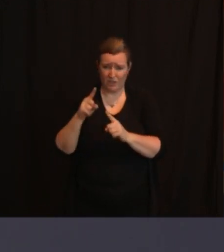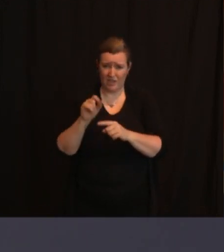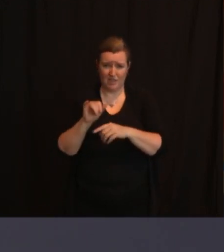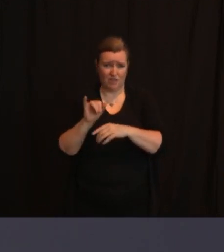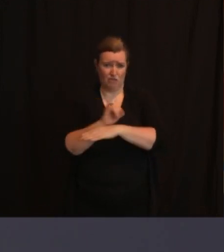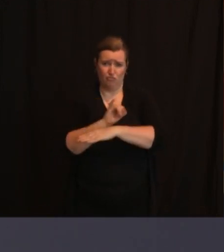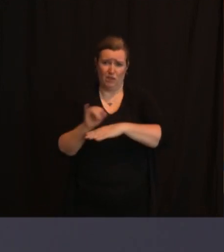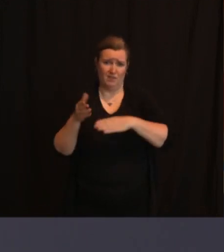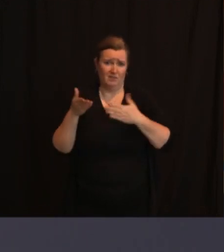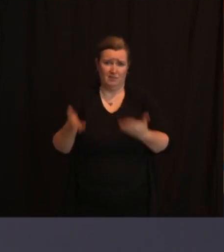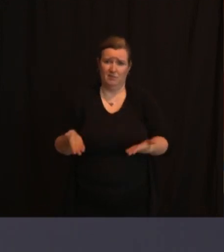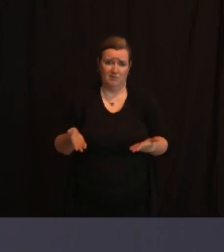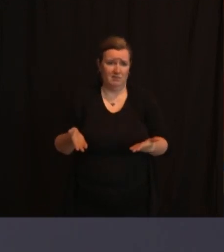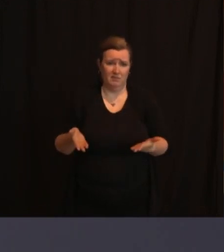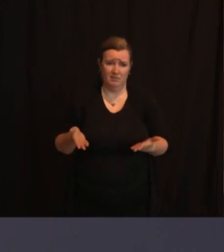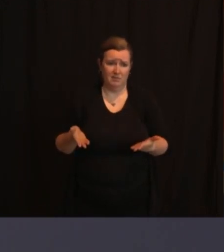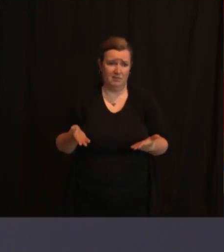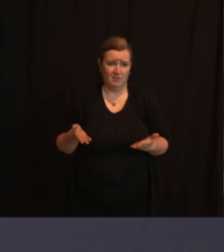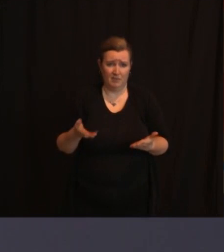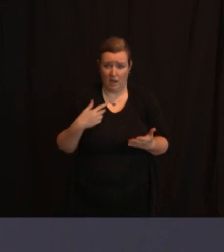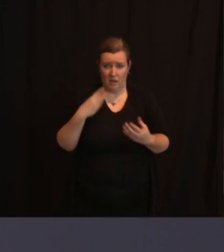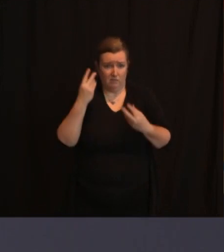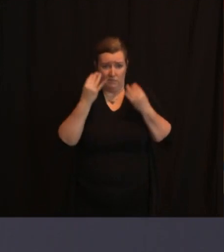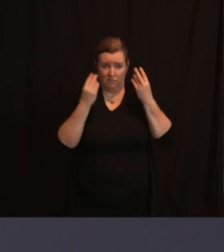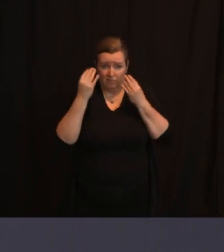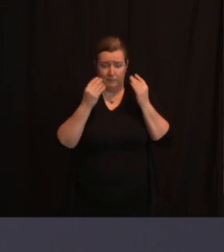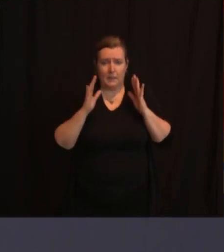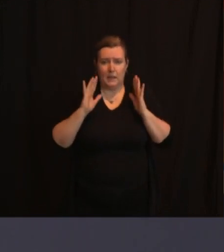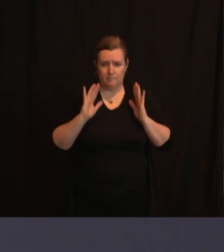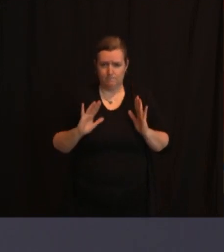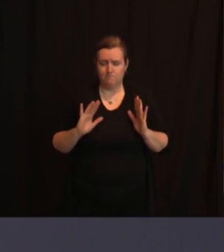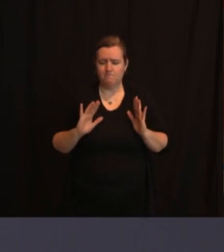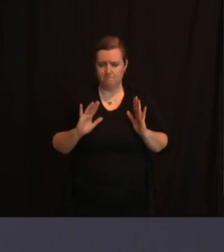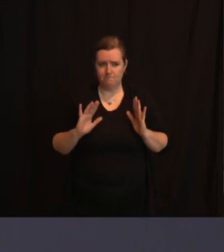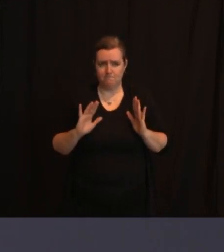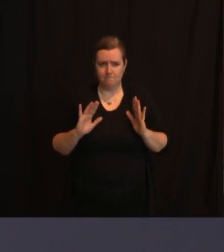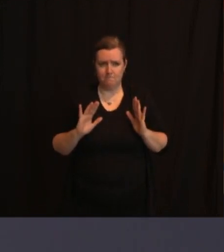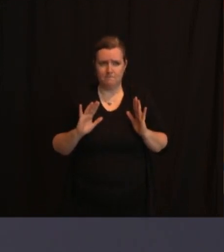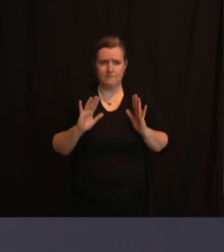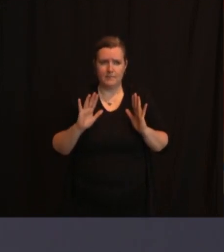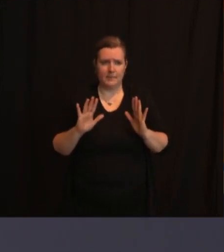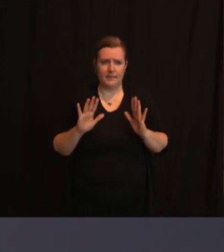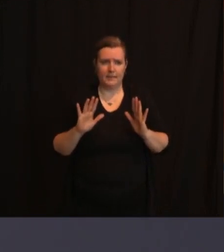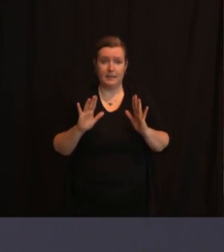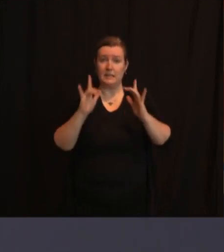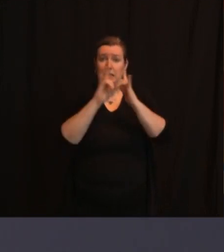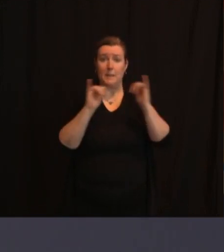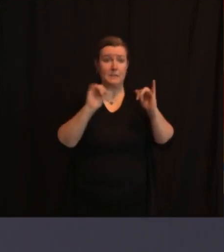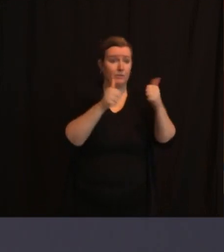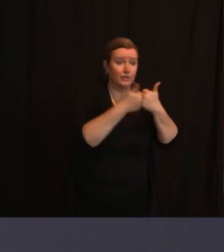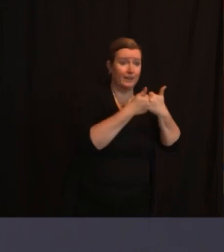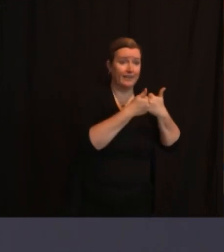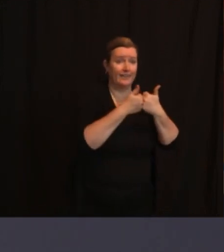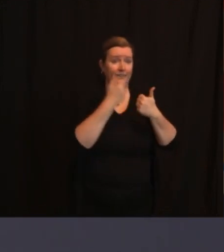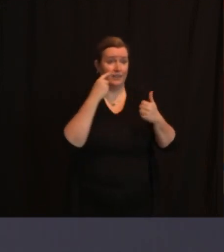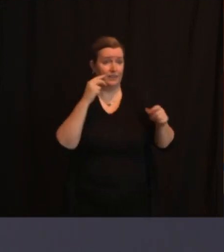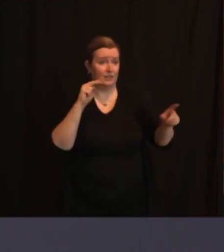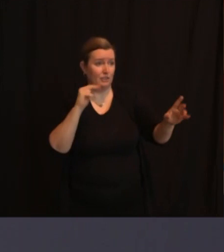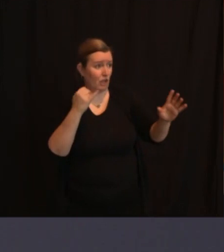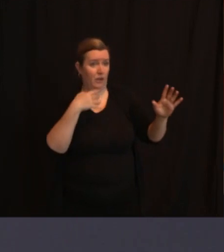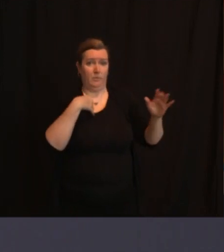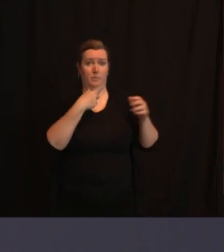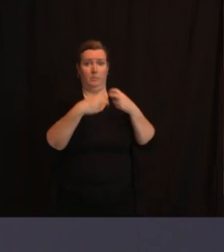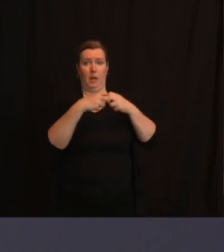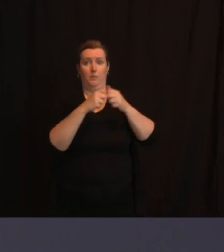thinking through, are there other experts? By the way, everybody has had this challenge. So it's not like in some of these cases you can rip a page